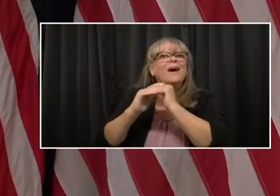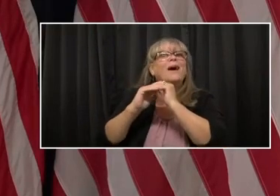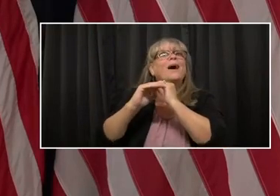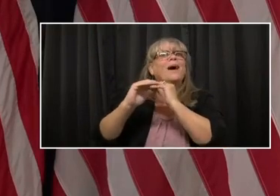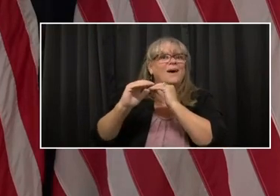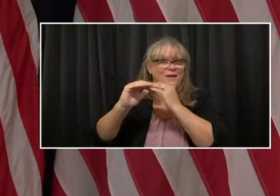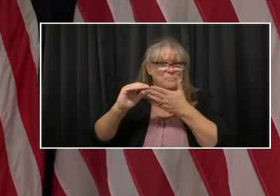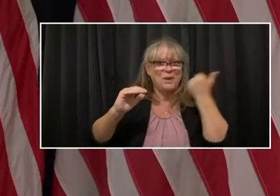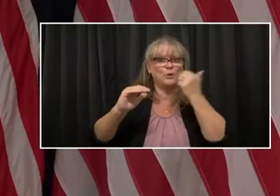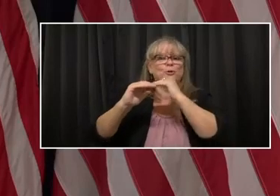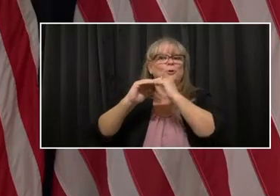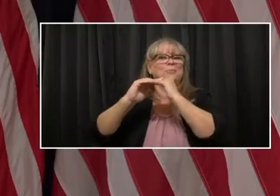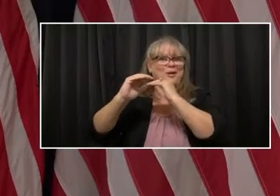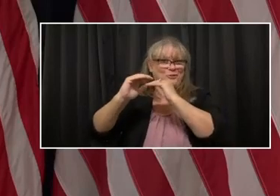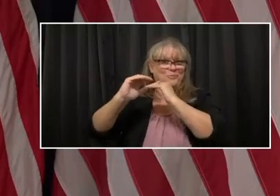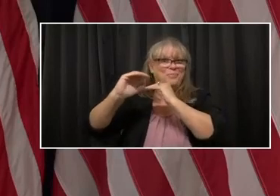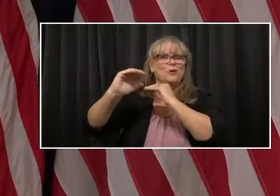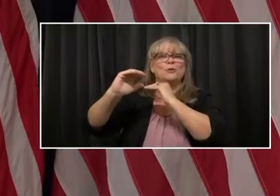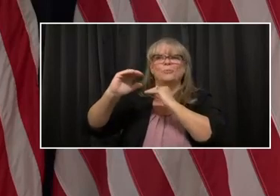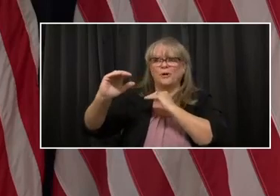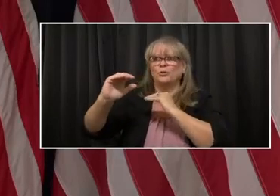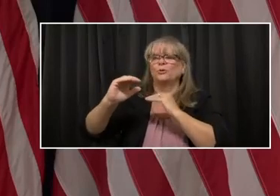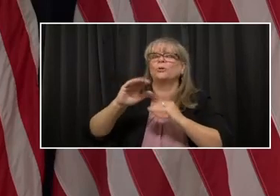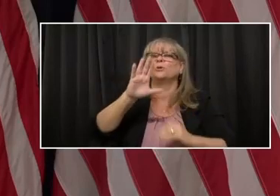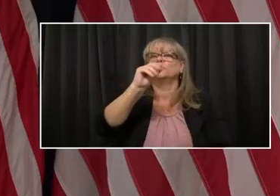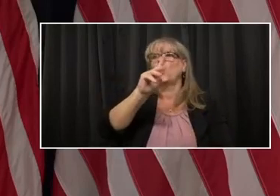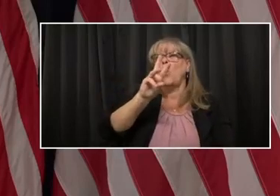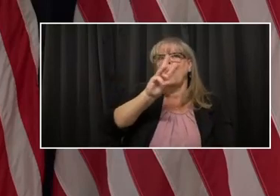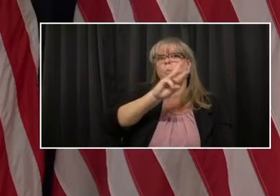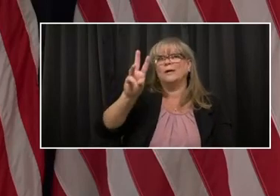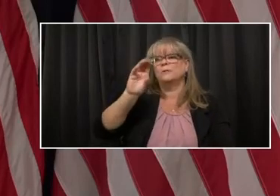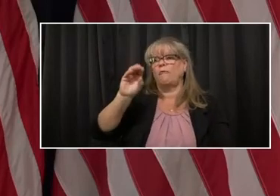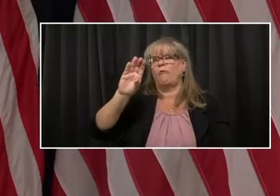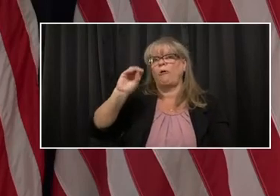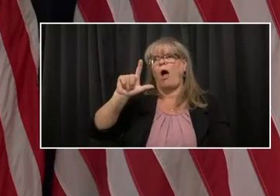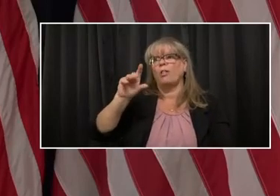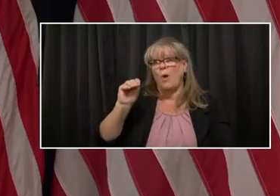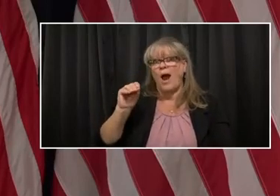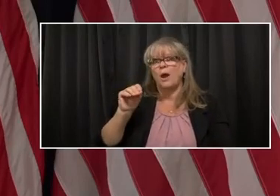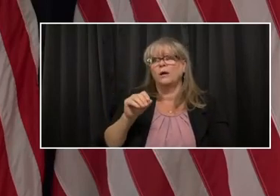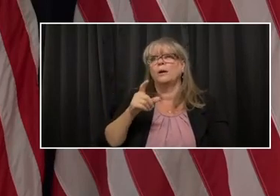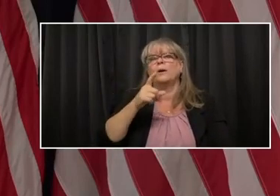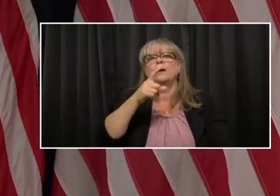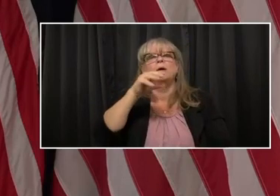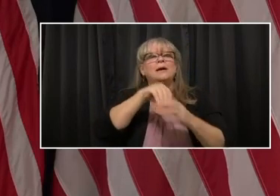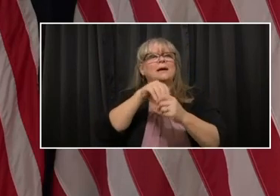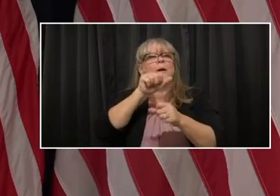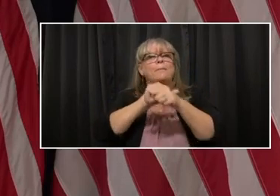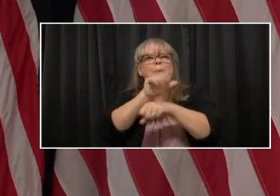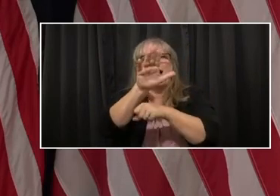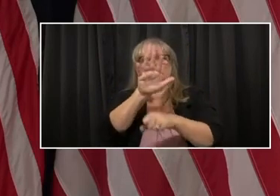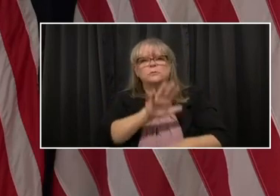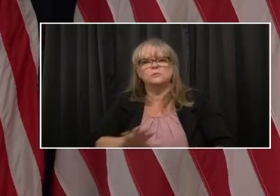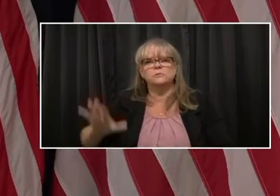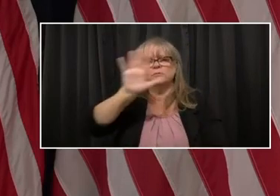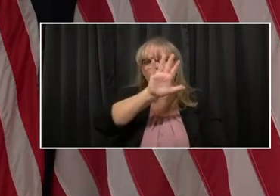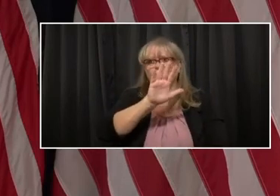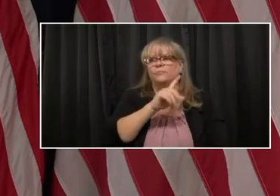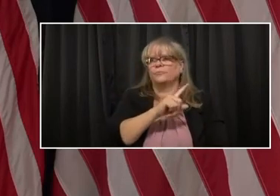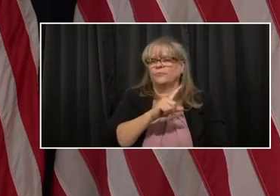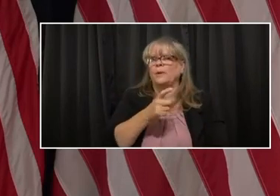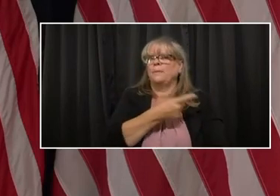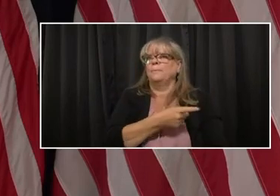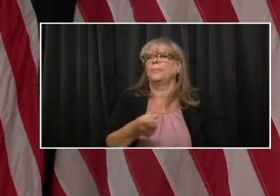few months ago, many of our mountain towns and tourist towns, many people were worried they'd be down 50,